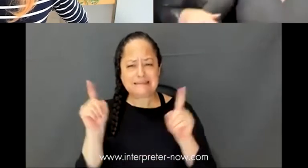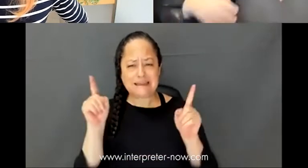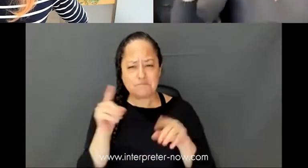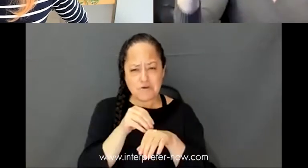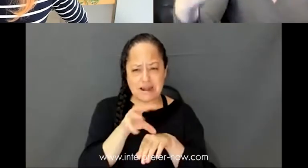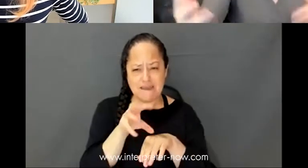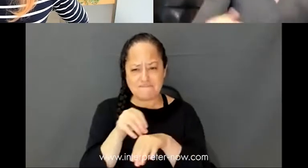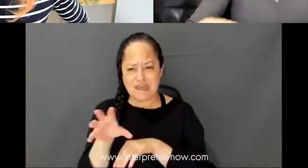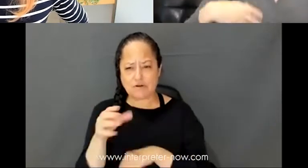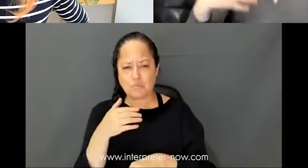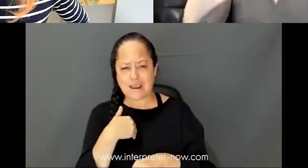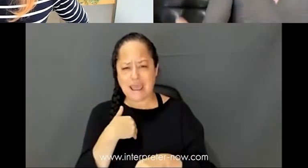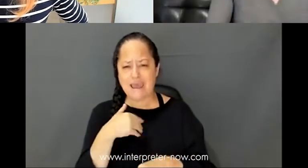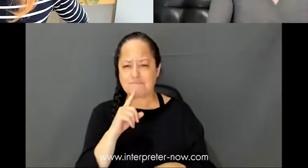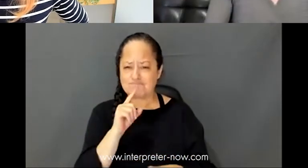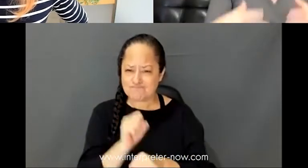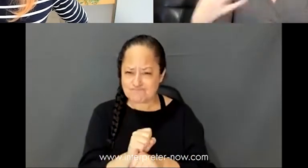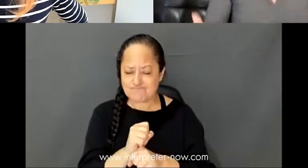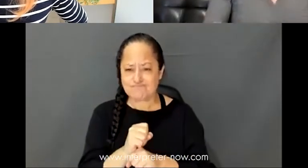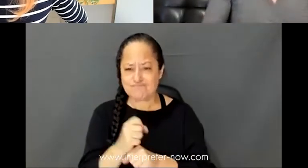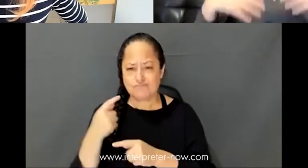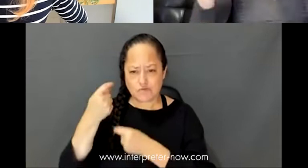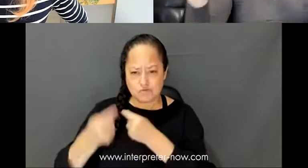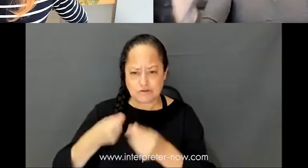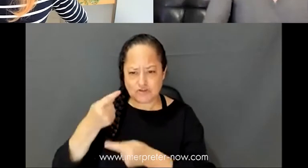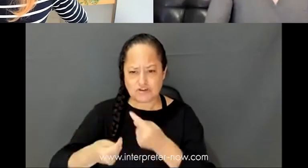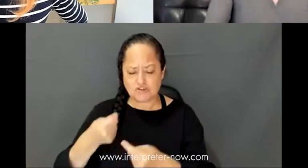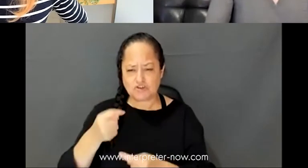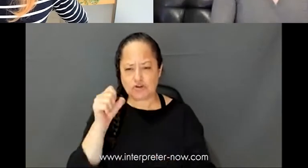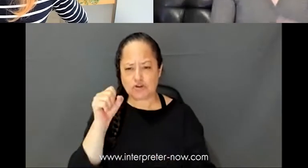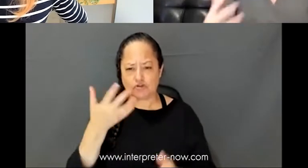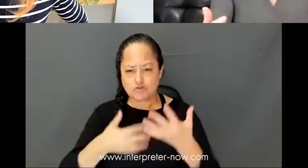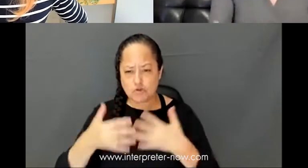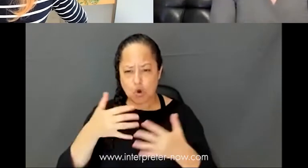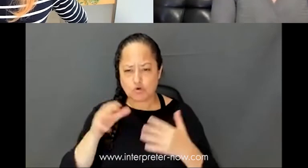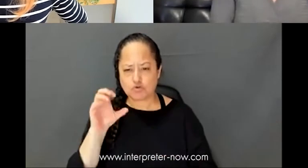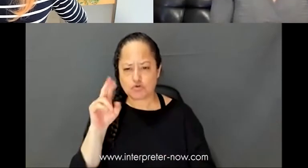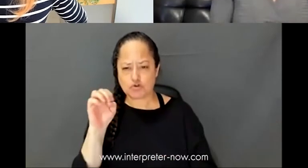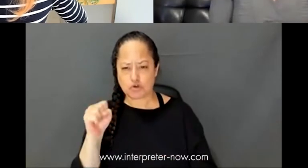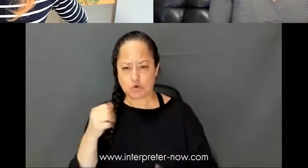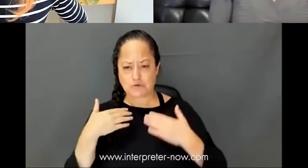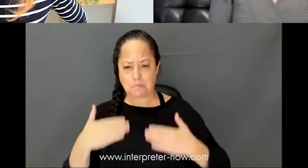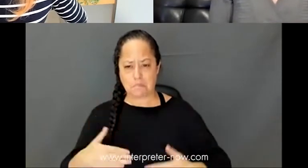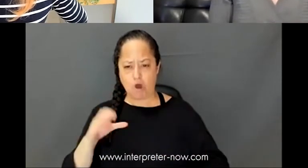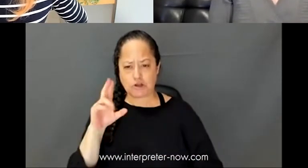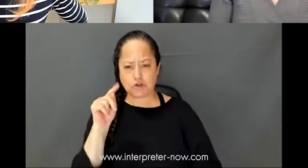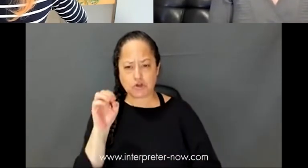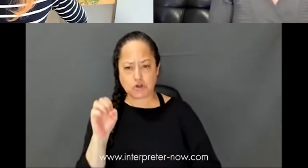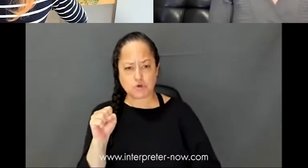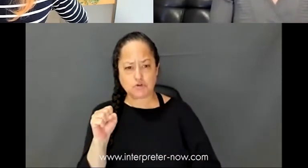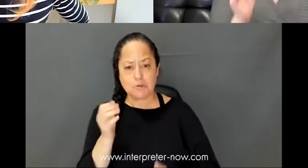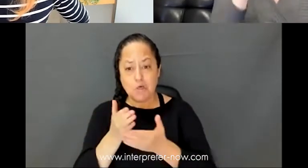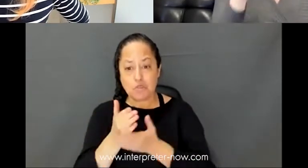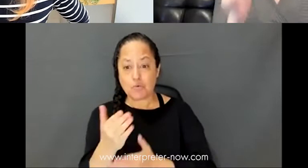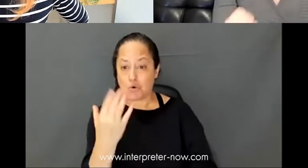the literal traditional social cues and embodied cues. But when it goes through